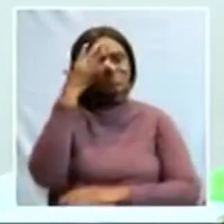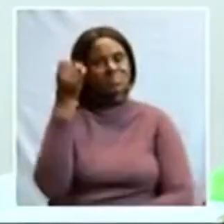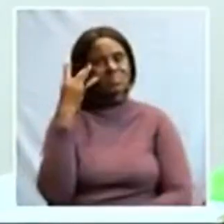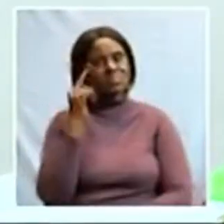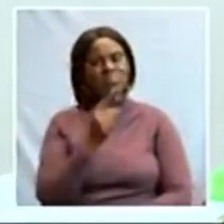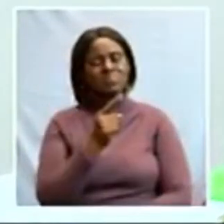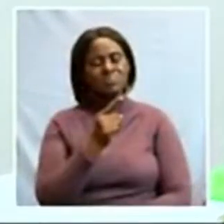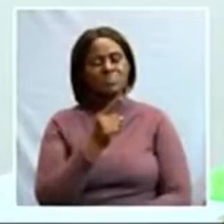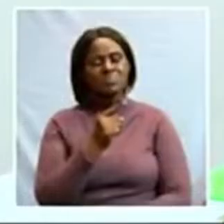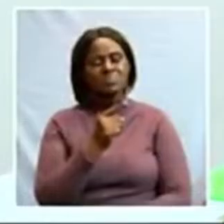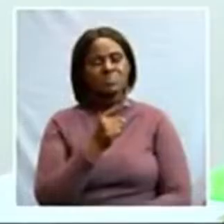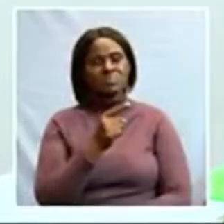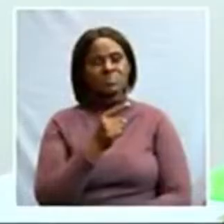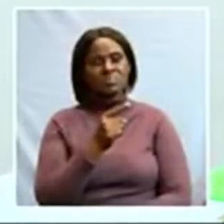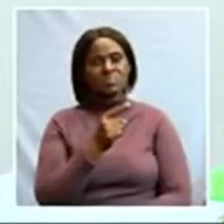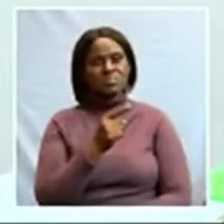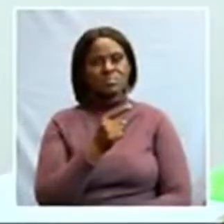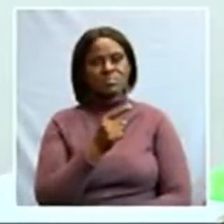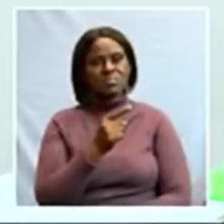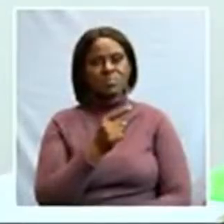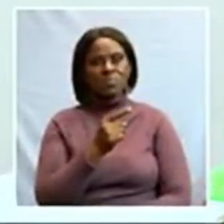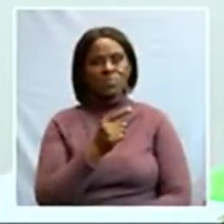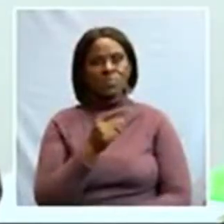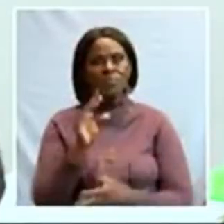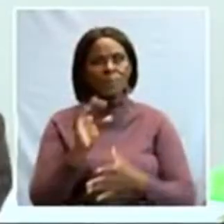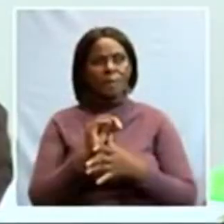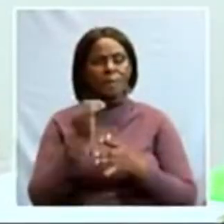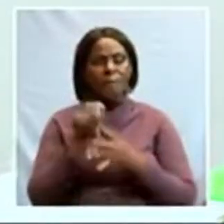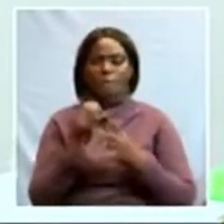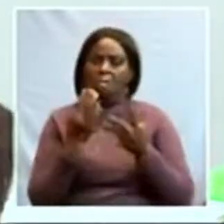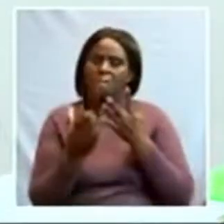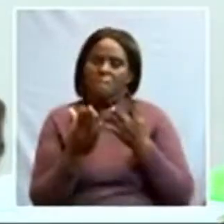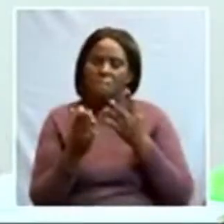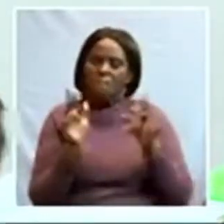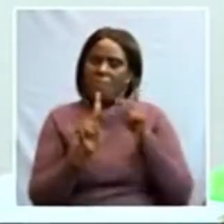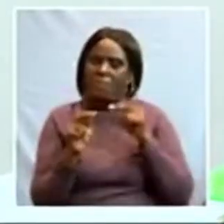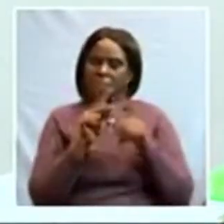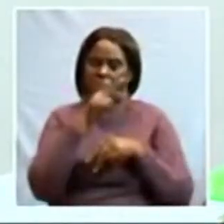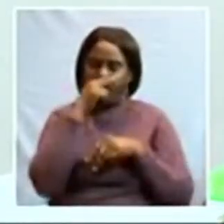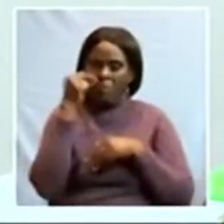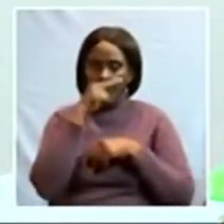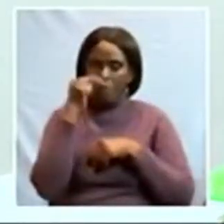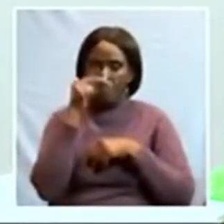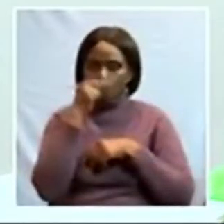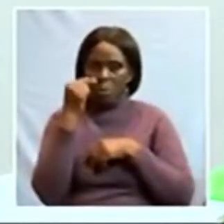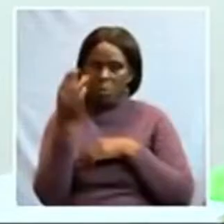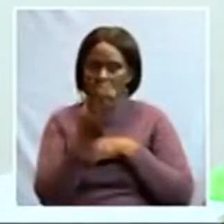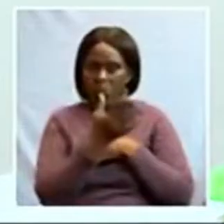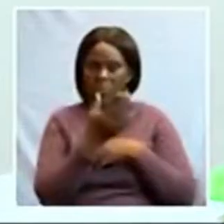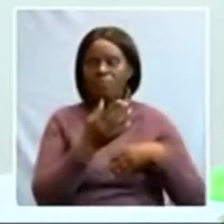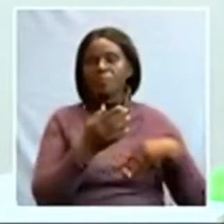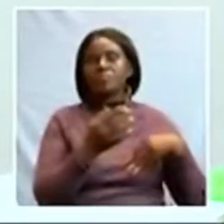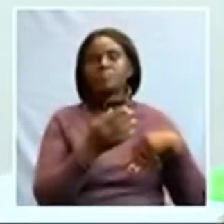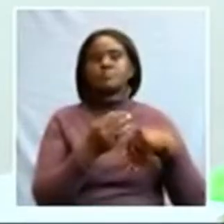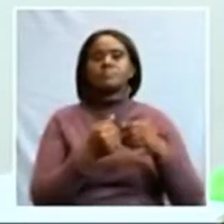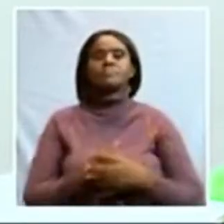negligence or it's people stealing